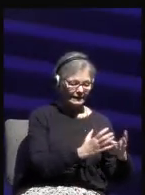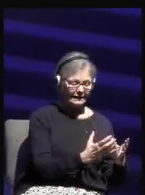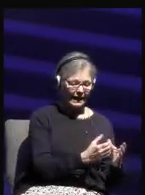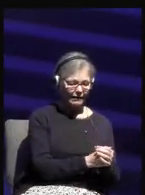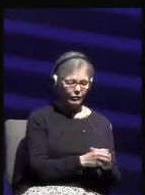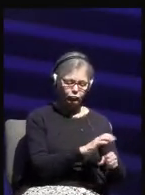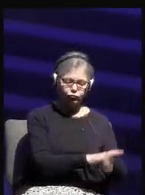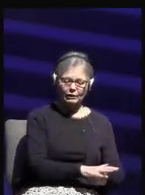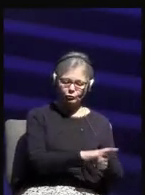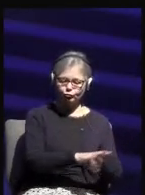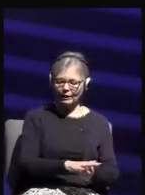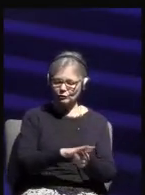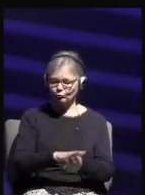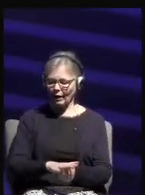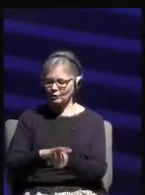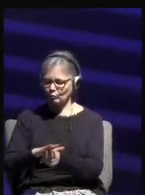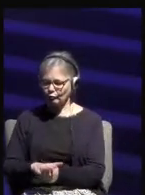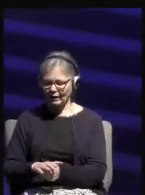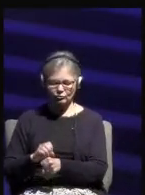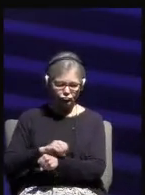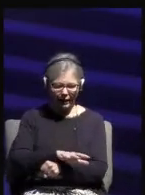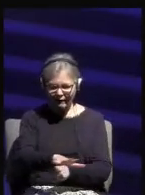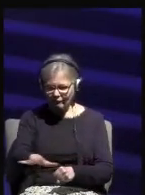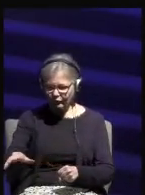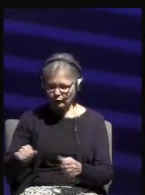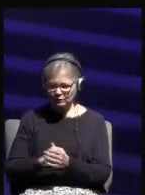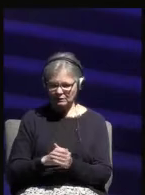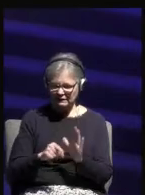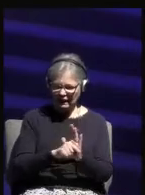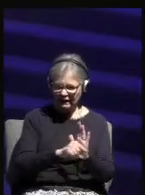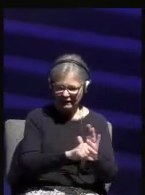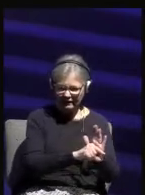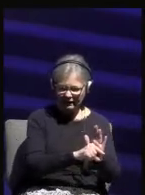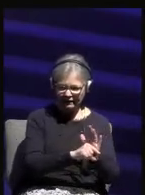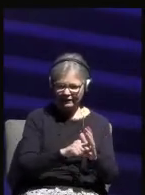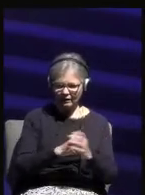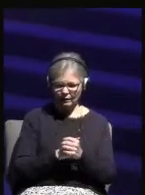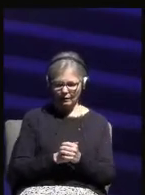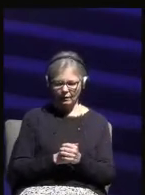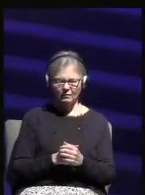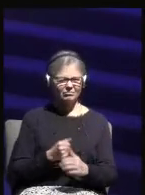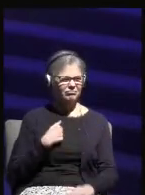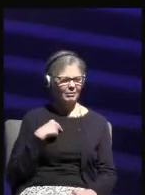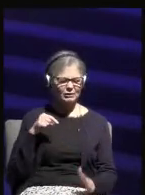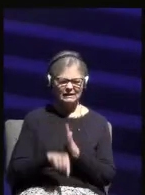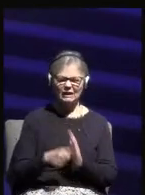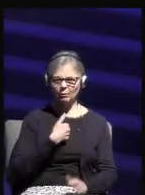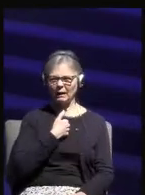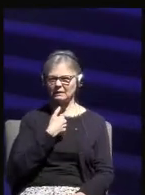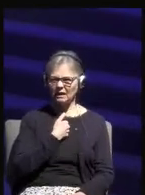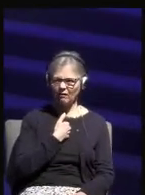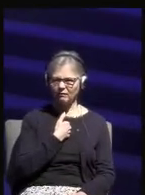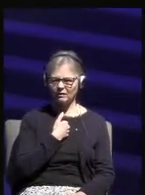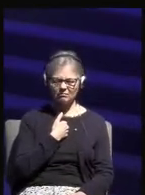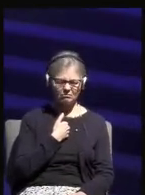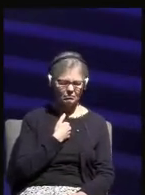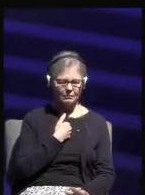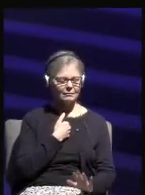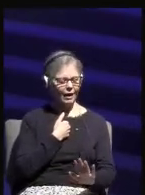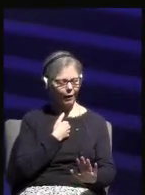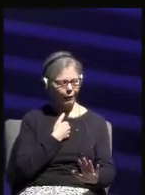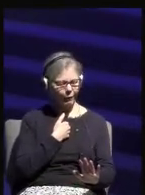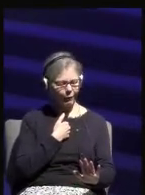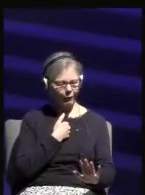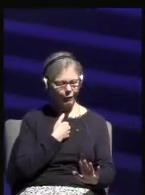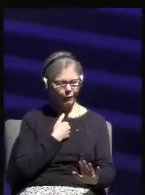to end everything. And that's not the answer. What we really need and what each of us really need is to ensure the friendship